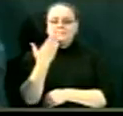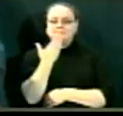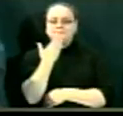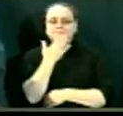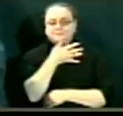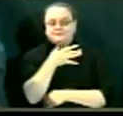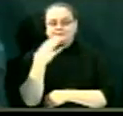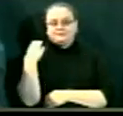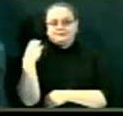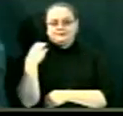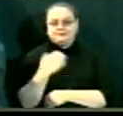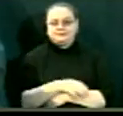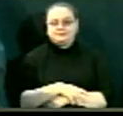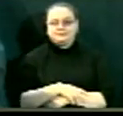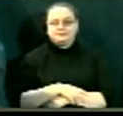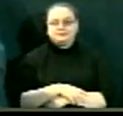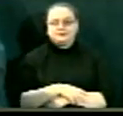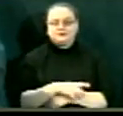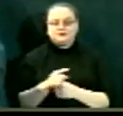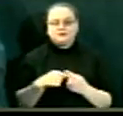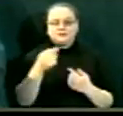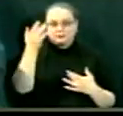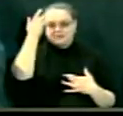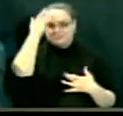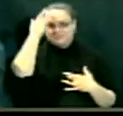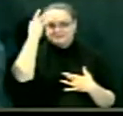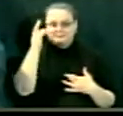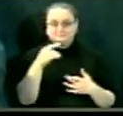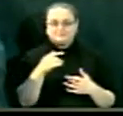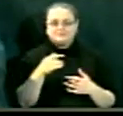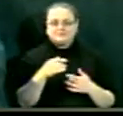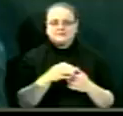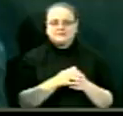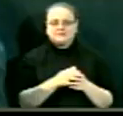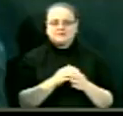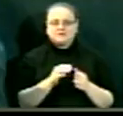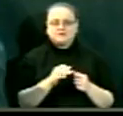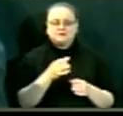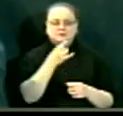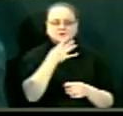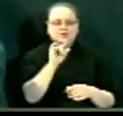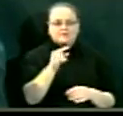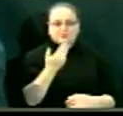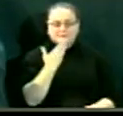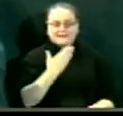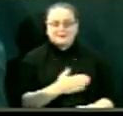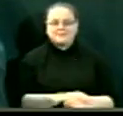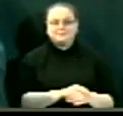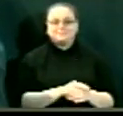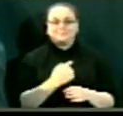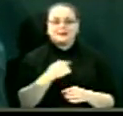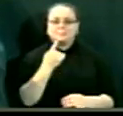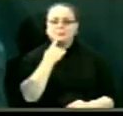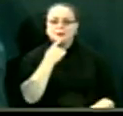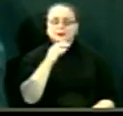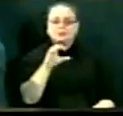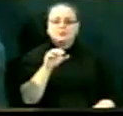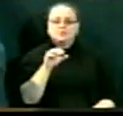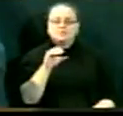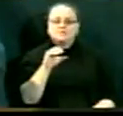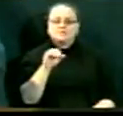Madam Chair. When you're sick and you just push your light first. Thank you. I was just going to say, Ms.